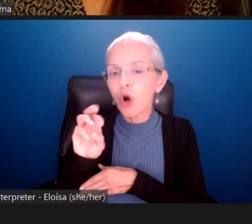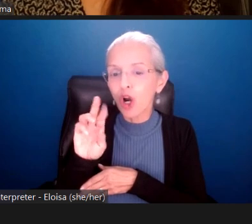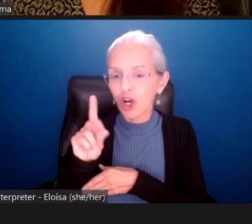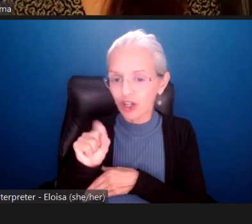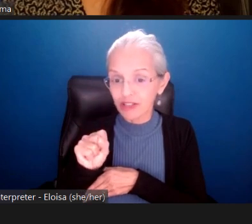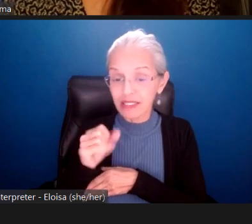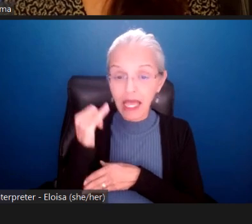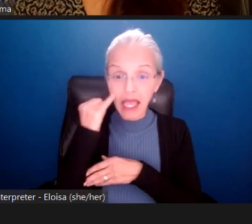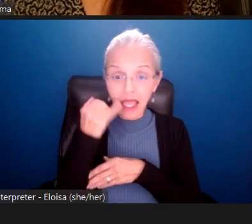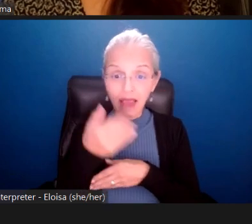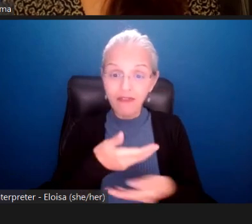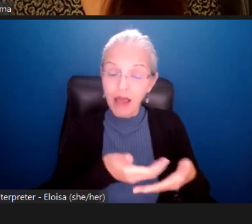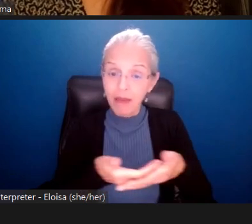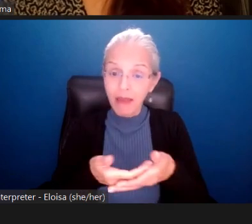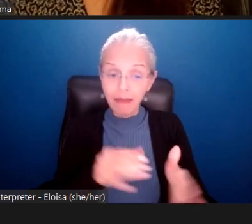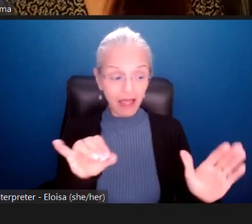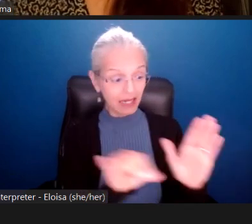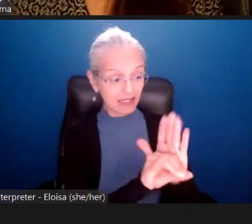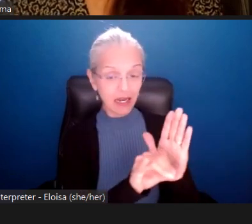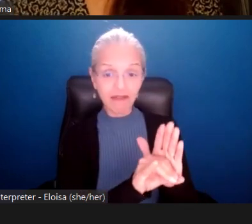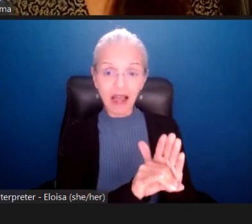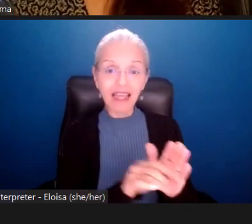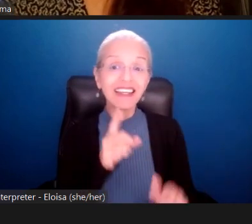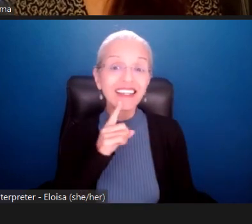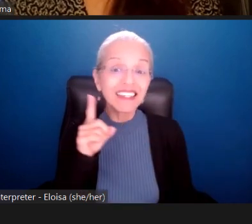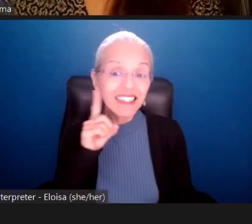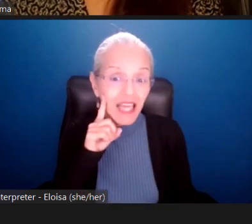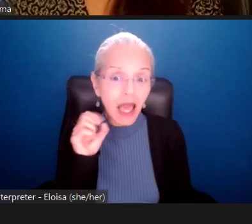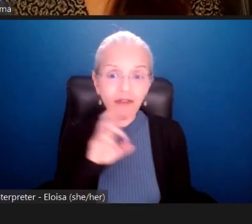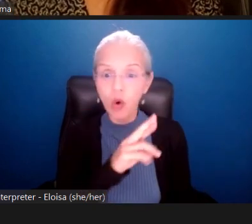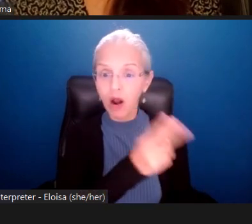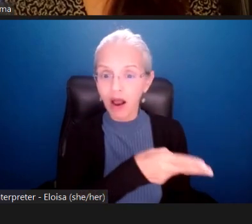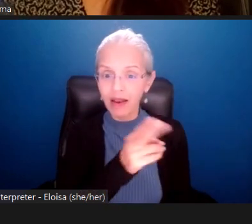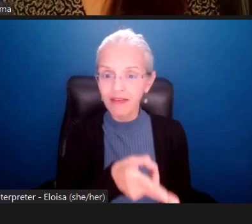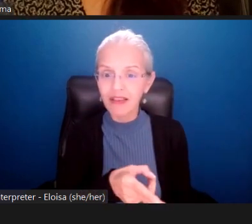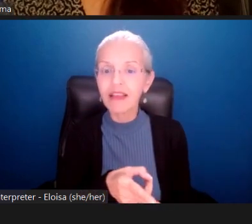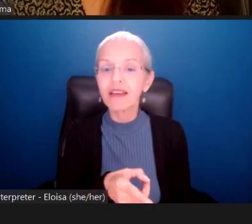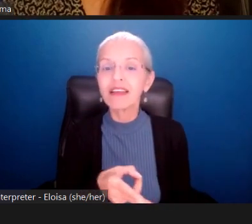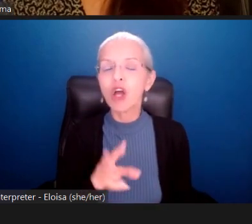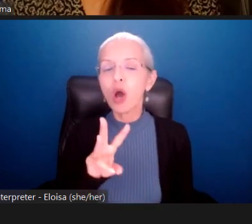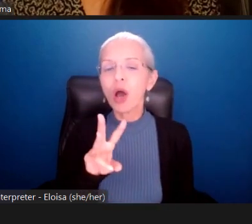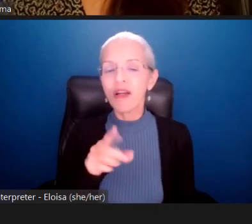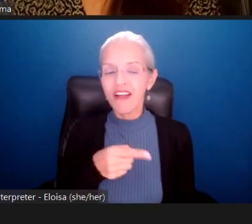of hearing, they may have continued follow-up actions for that child.